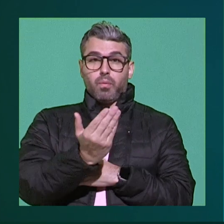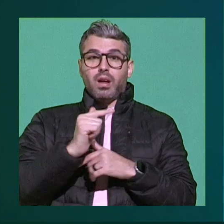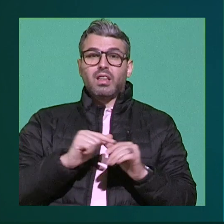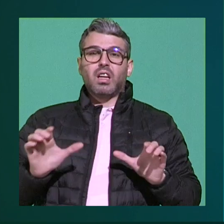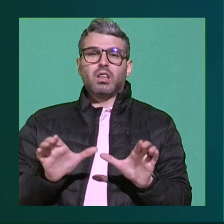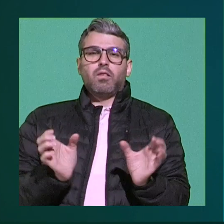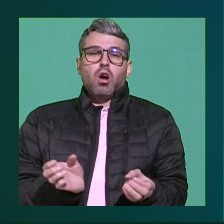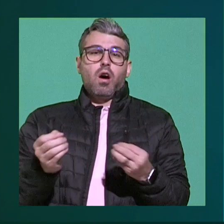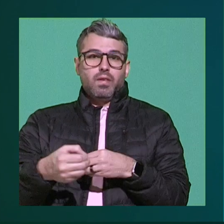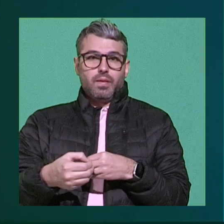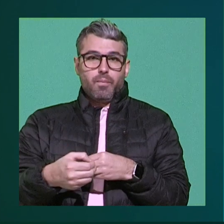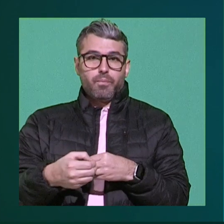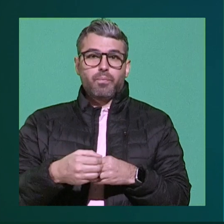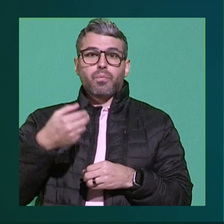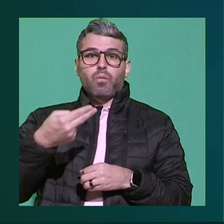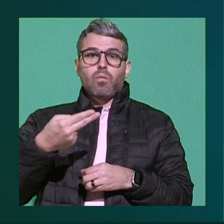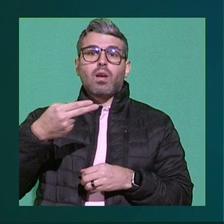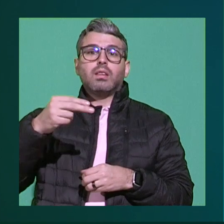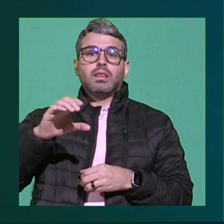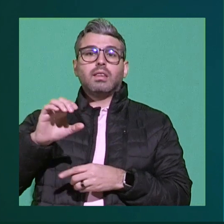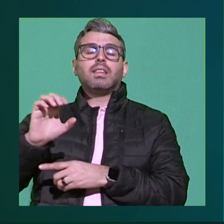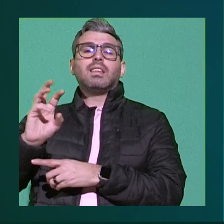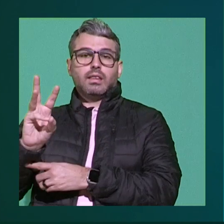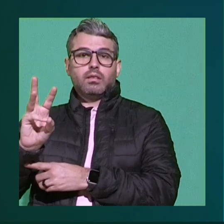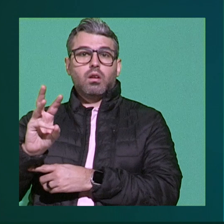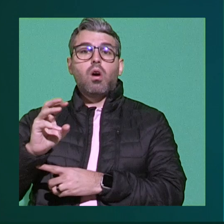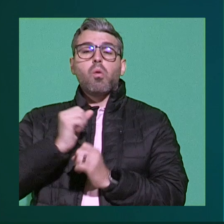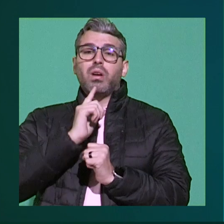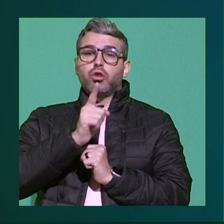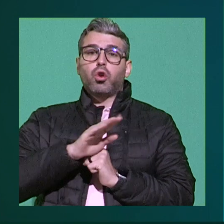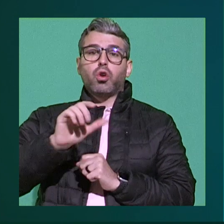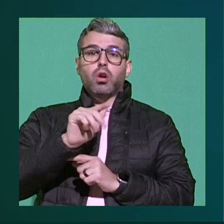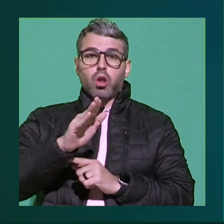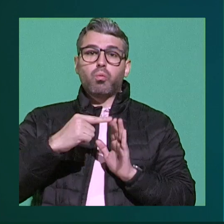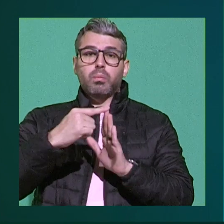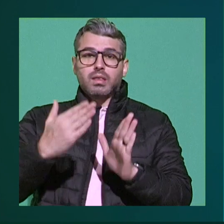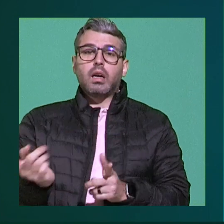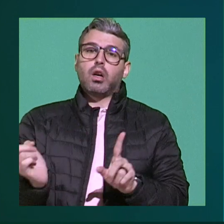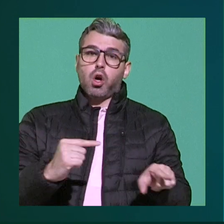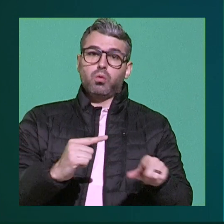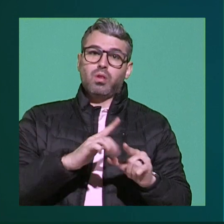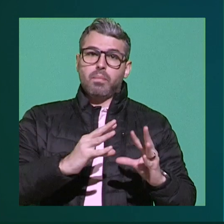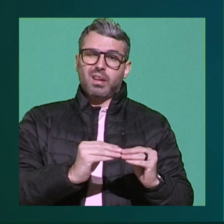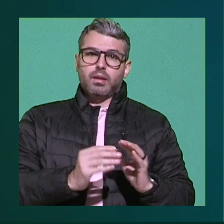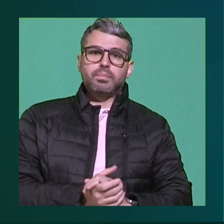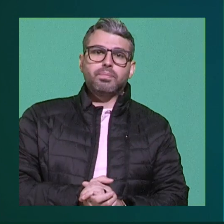Activities Office, HC6. Make sure your club representative is in attendance.